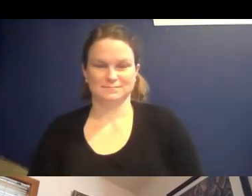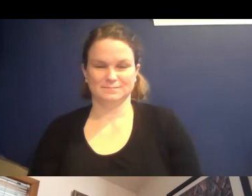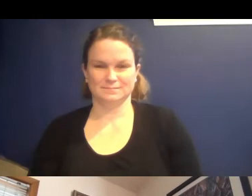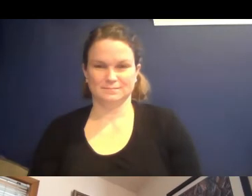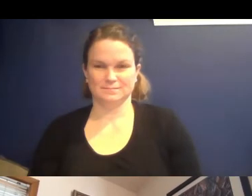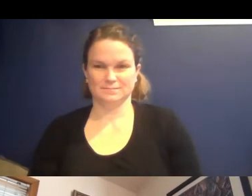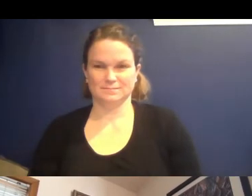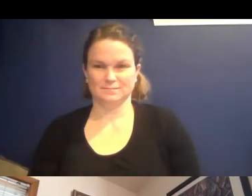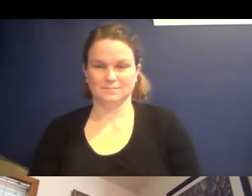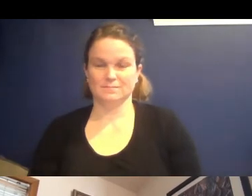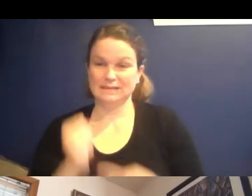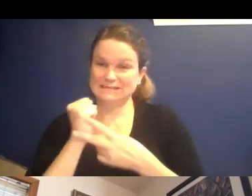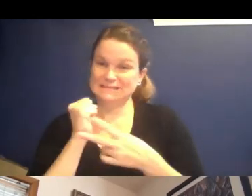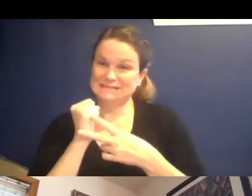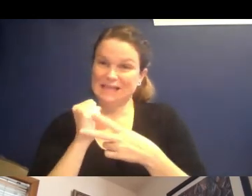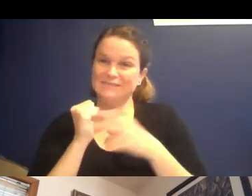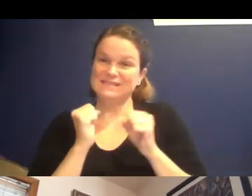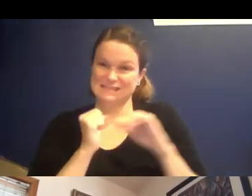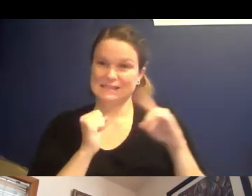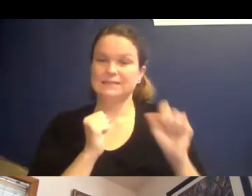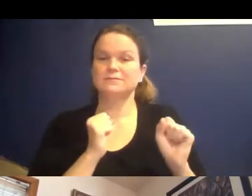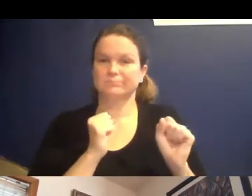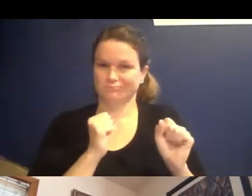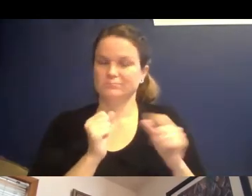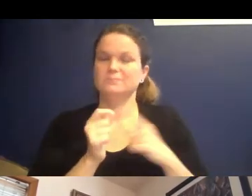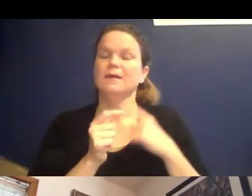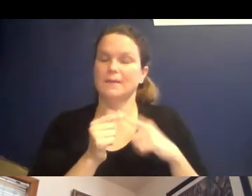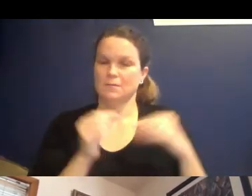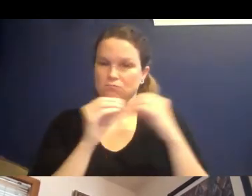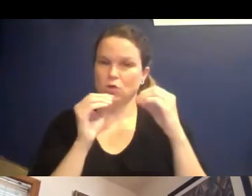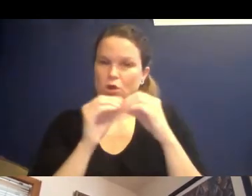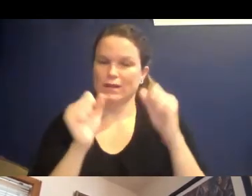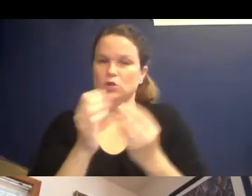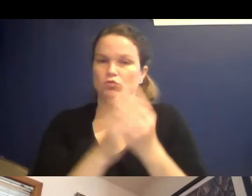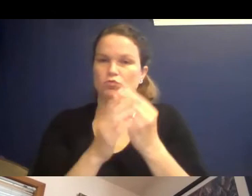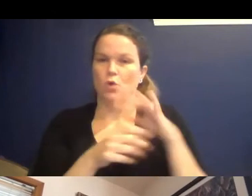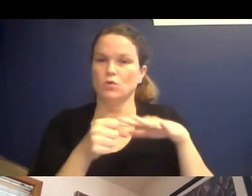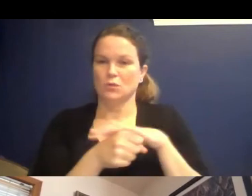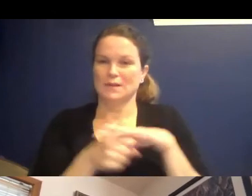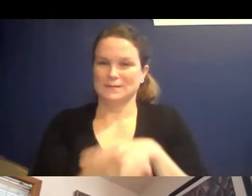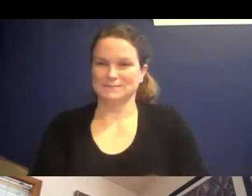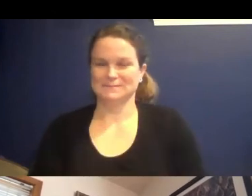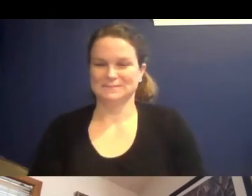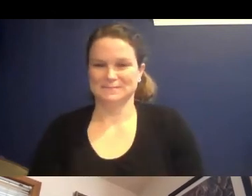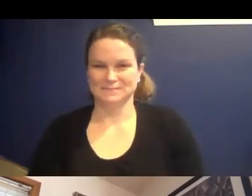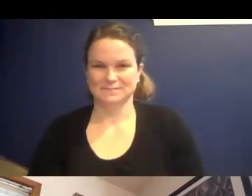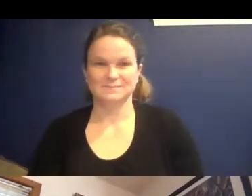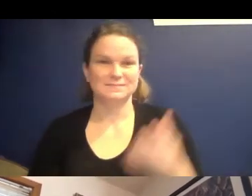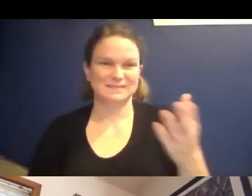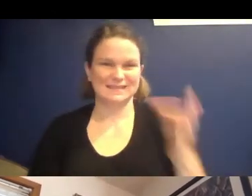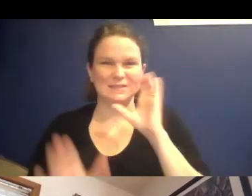By saving milkweed seeds, more milkweed can be shared and grown locally. And this is a picture